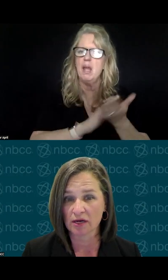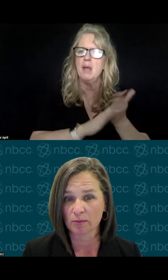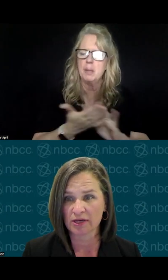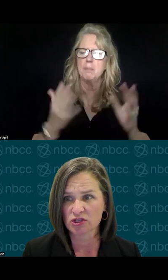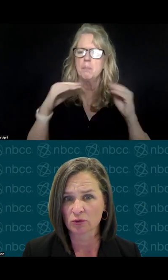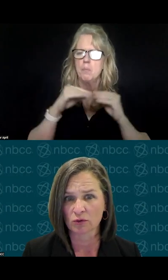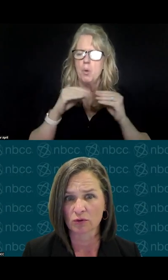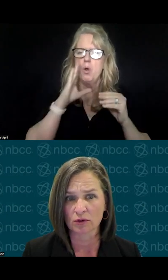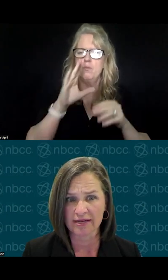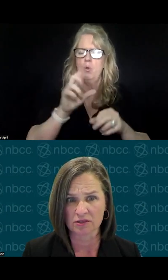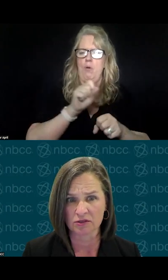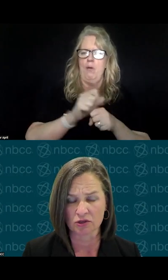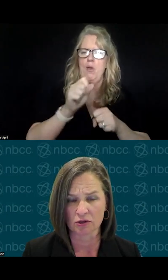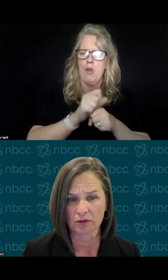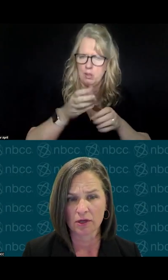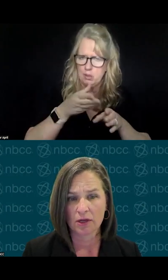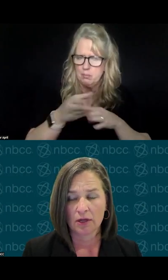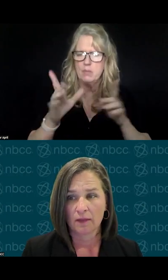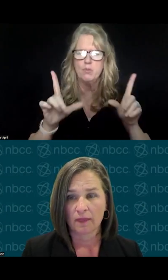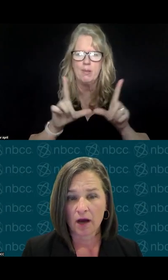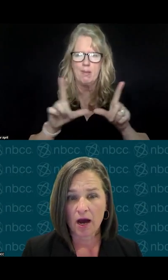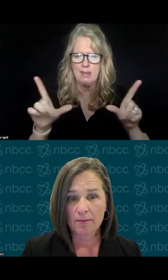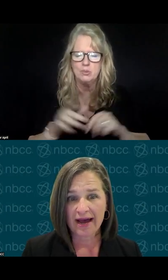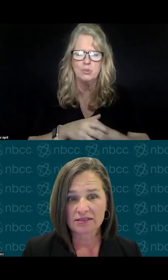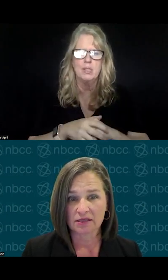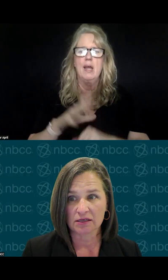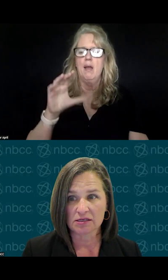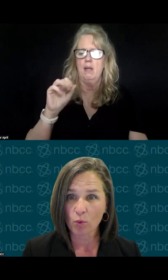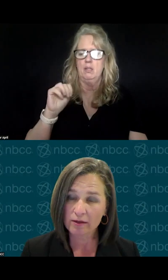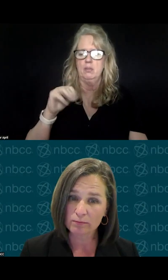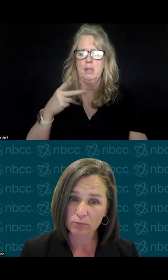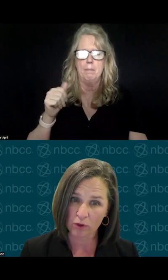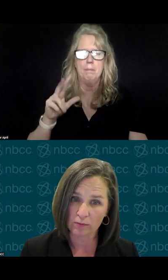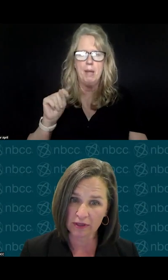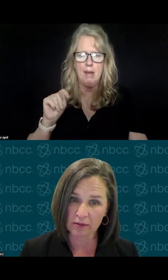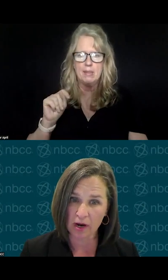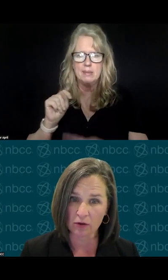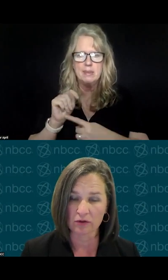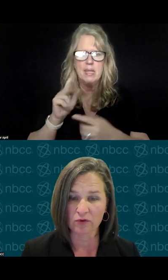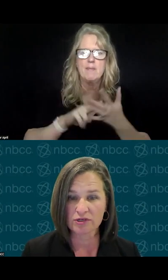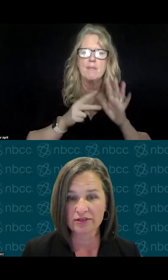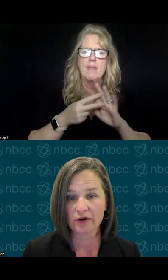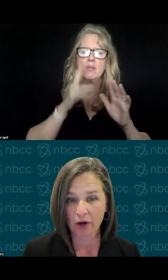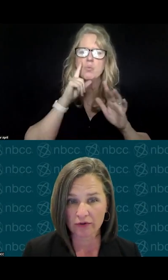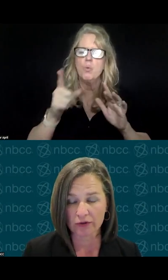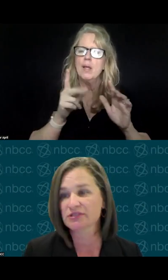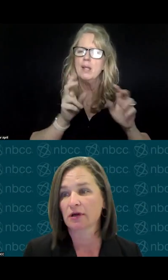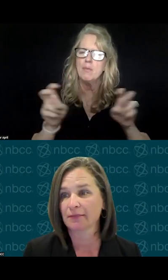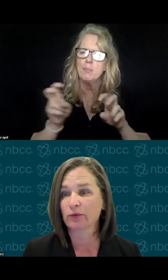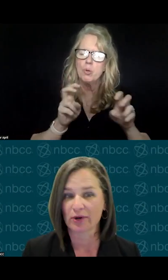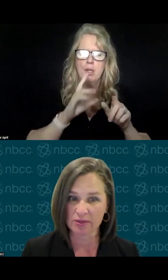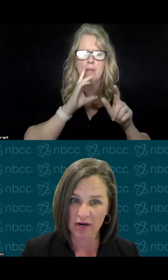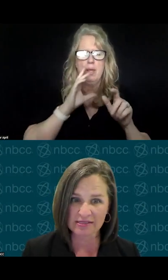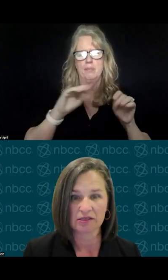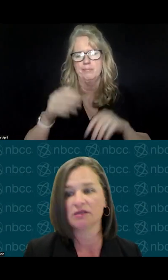in occupational licensure. The compact is one portability model, and of course there are others